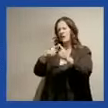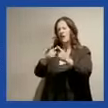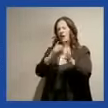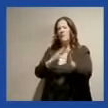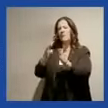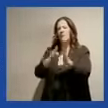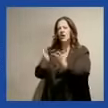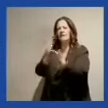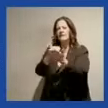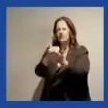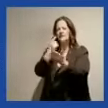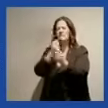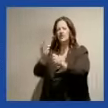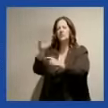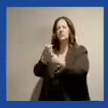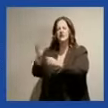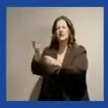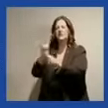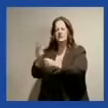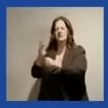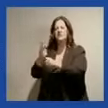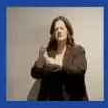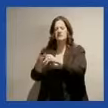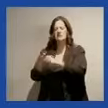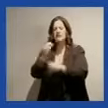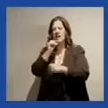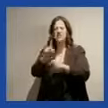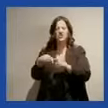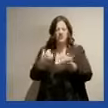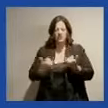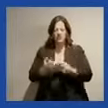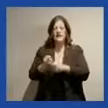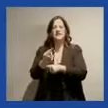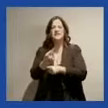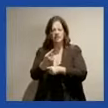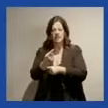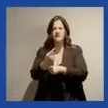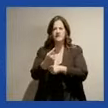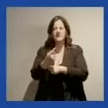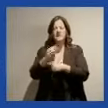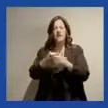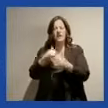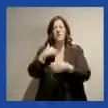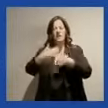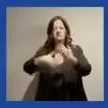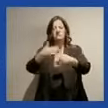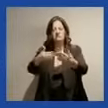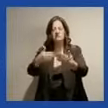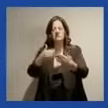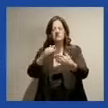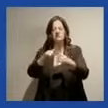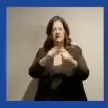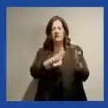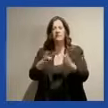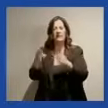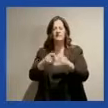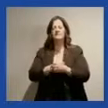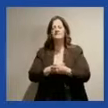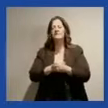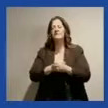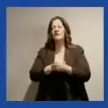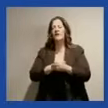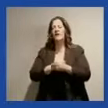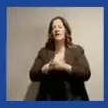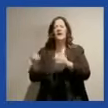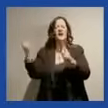tax structure that you can prudently manage moving forward. And I think the last few years have really underscored that. As it relates to that